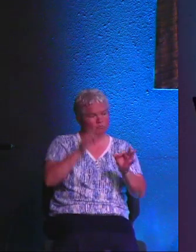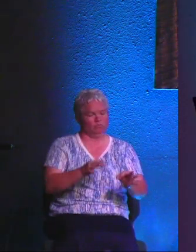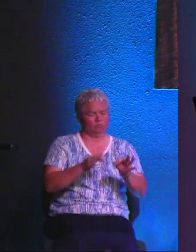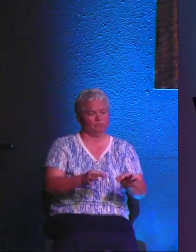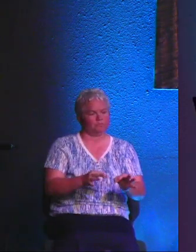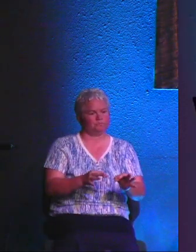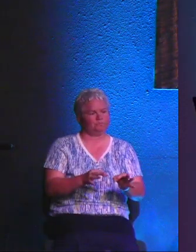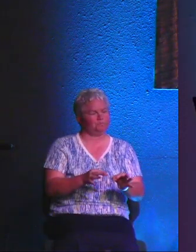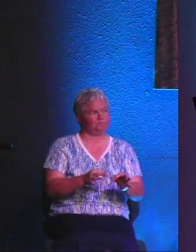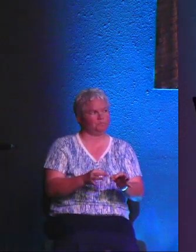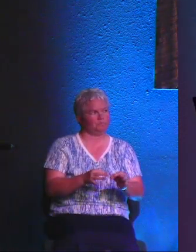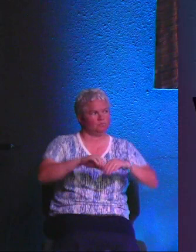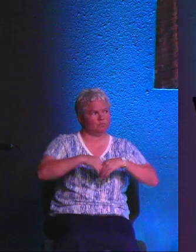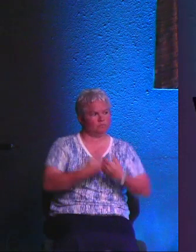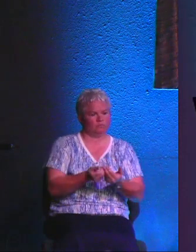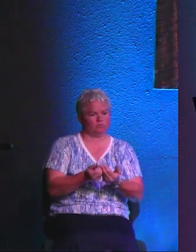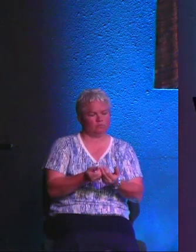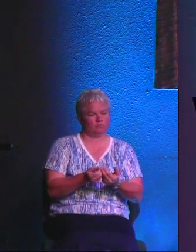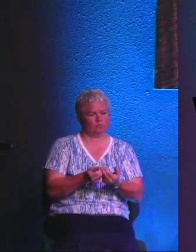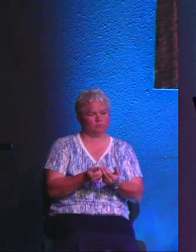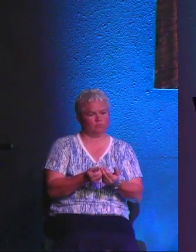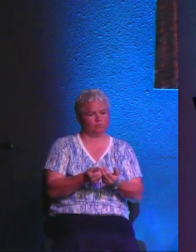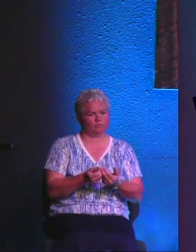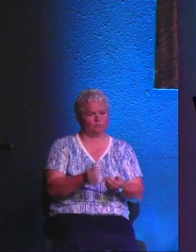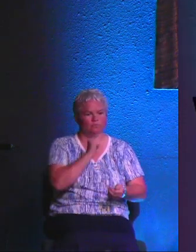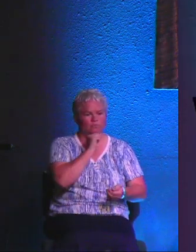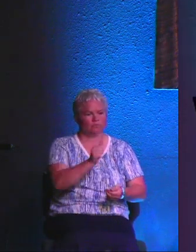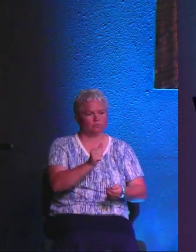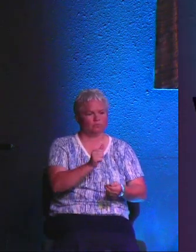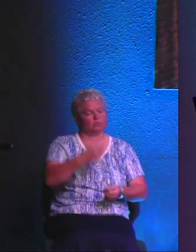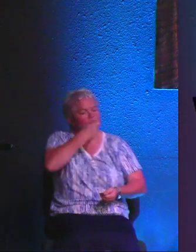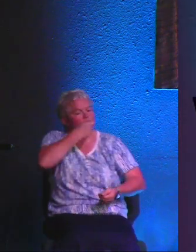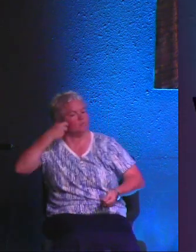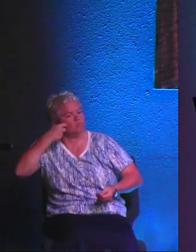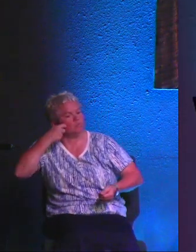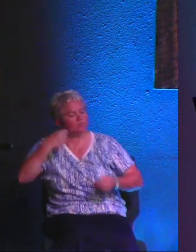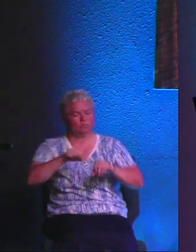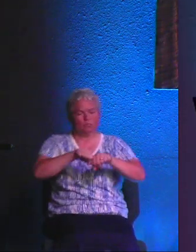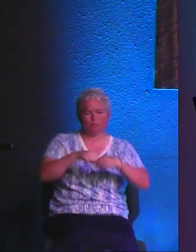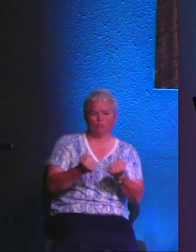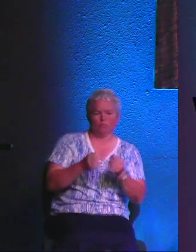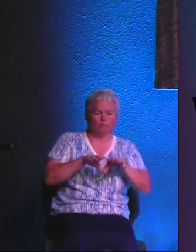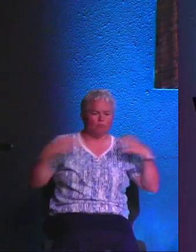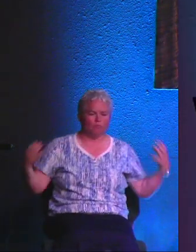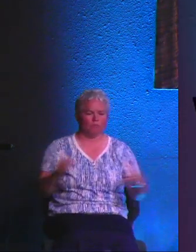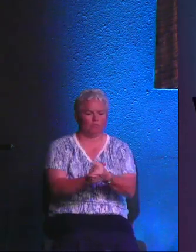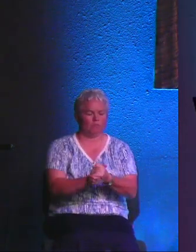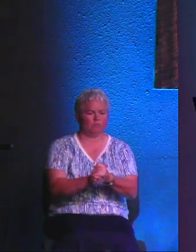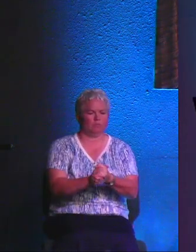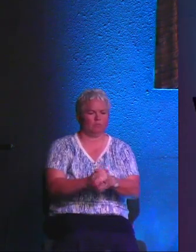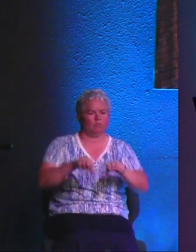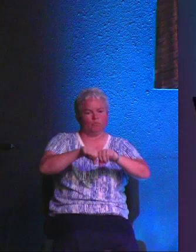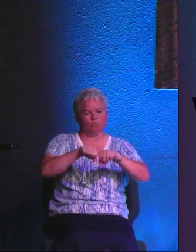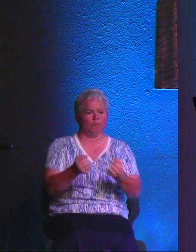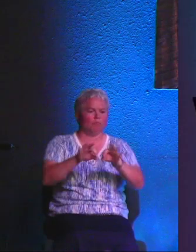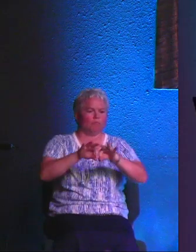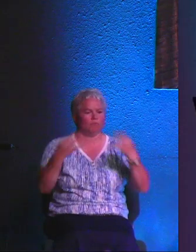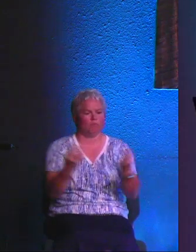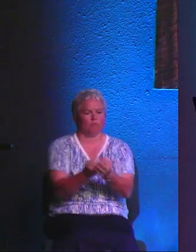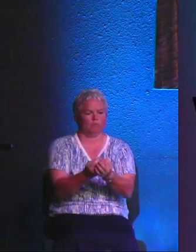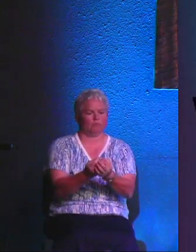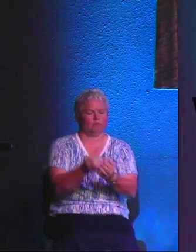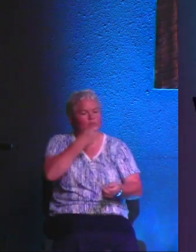problem. However, what these numbers don't include is the side effects of drug abuse, like broken marriages, broken